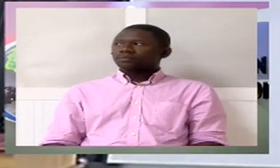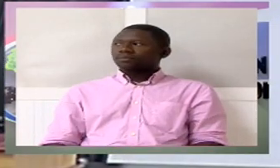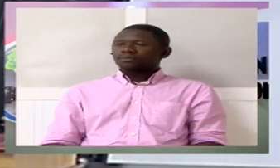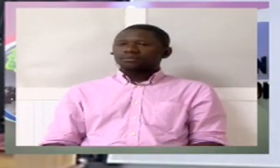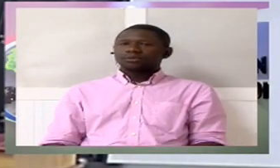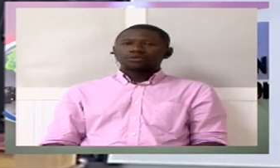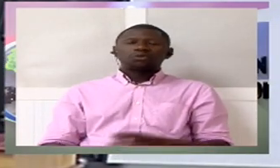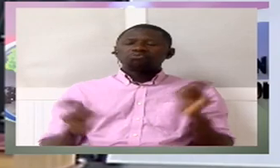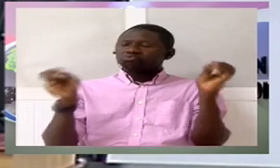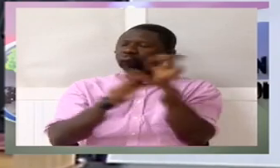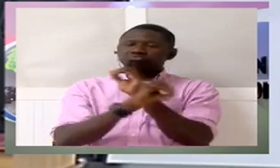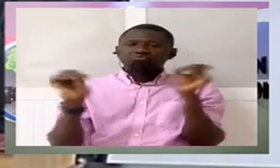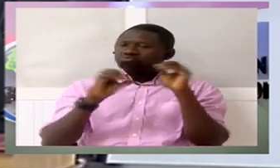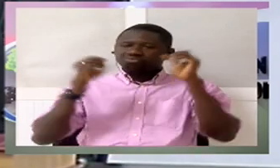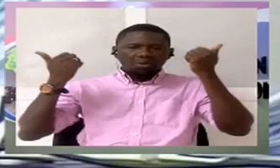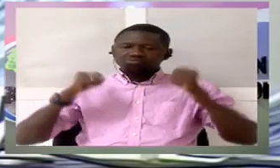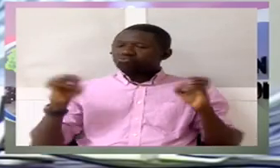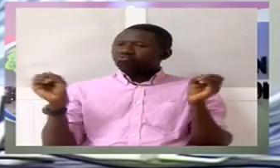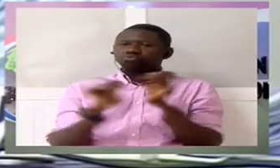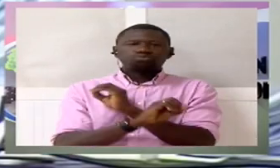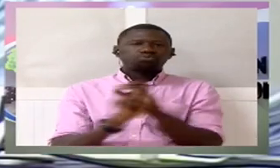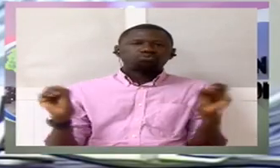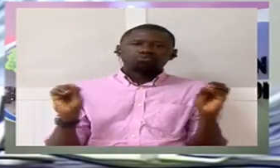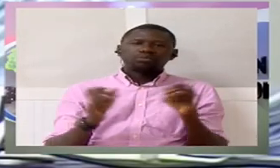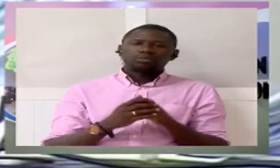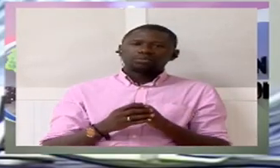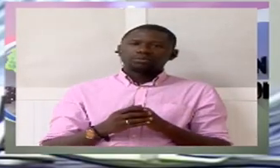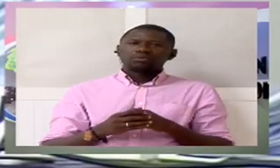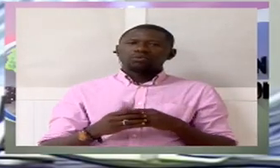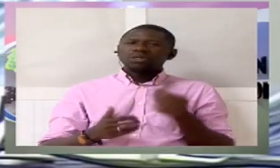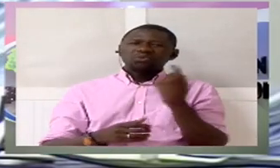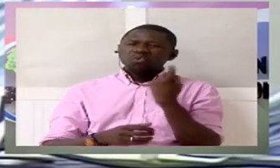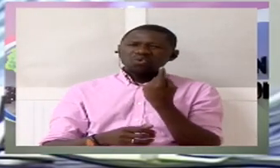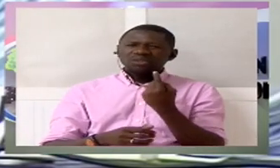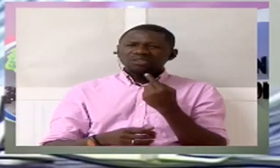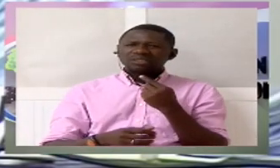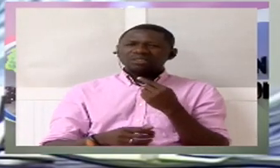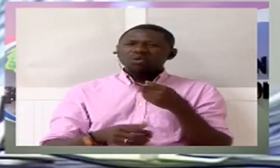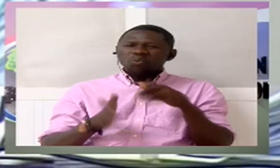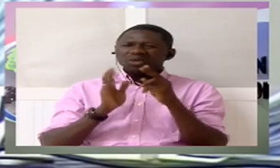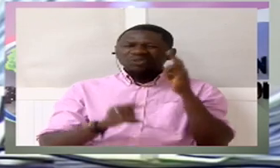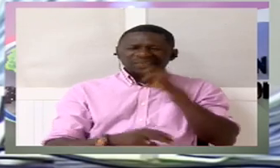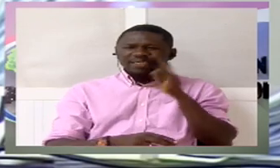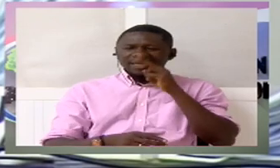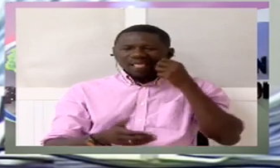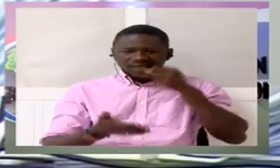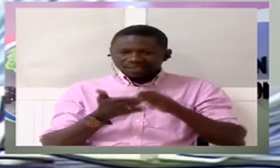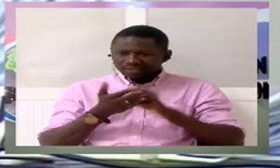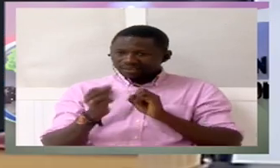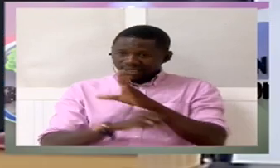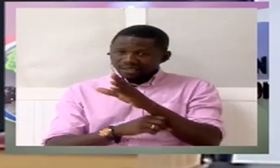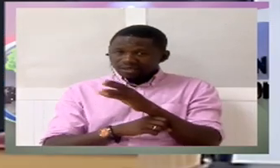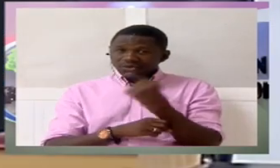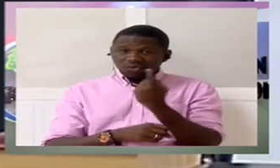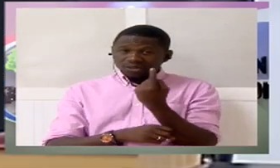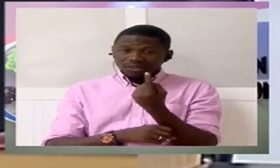Uman keje. Nothing happened. Was this your only effort? Yindoro ne keta elakato oti ya telakaro labang.